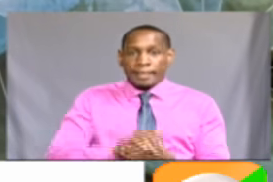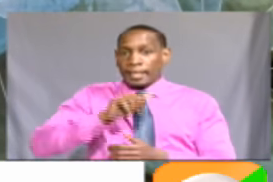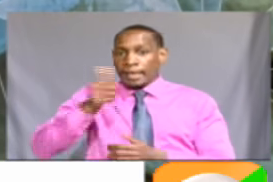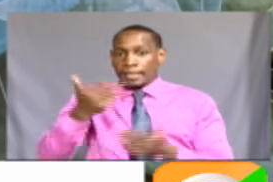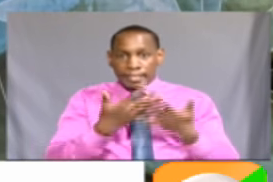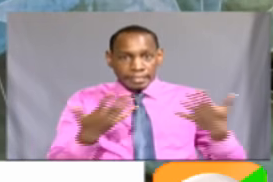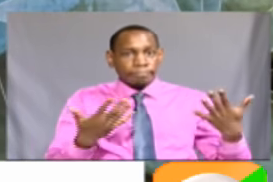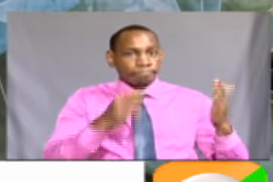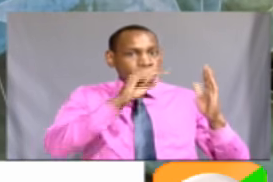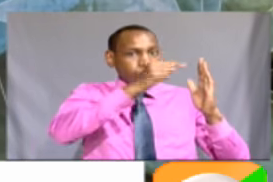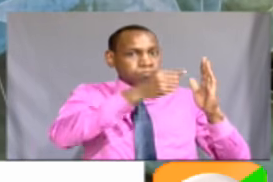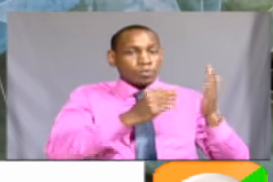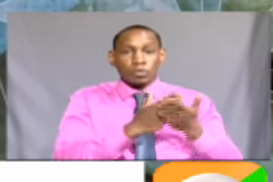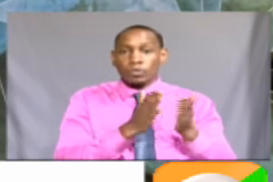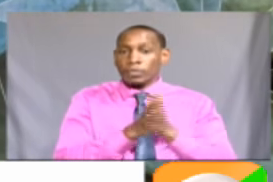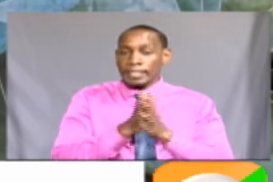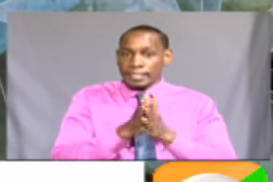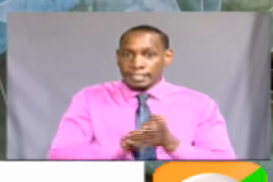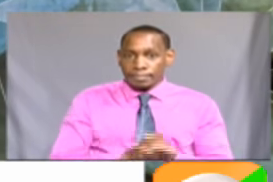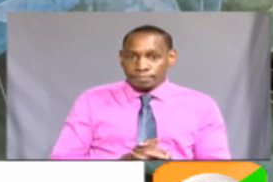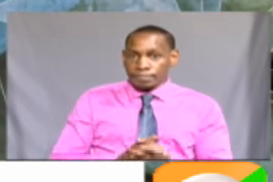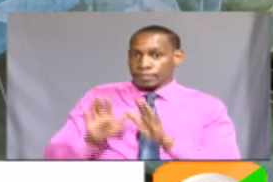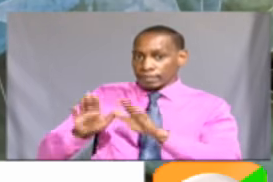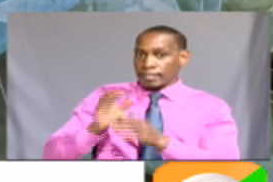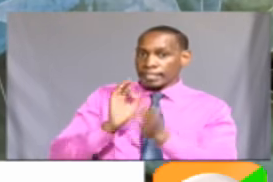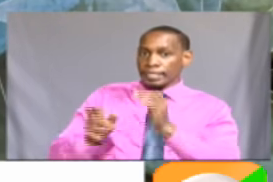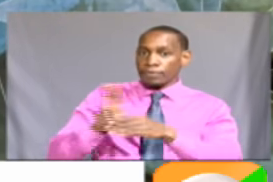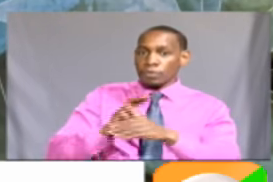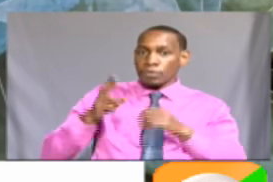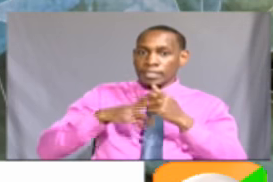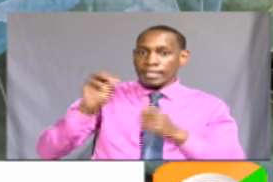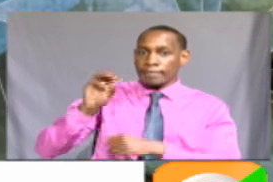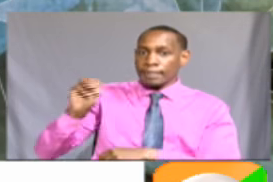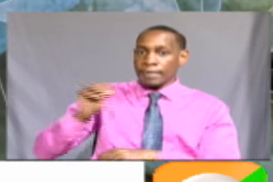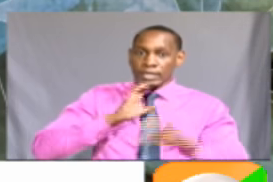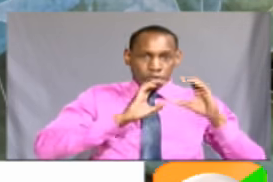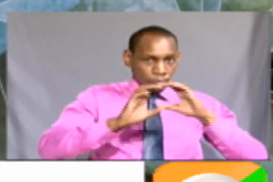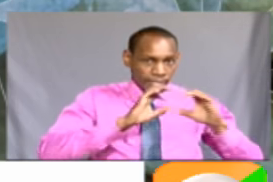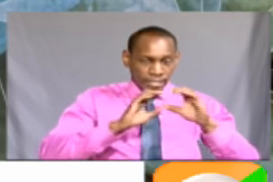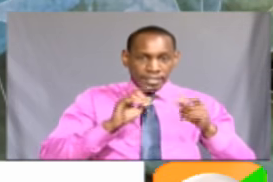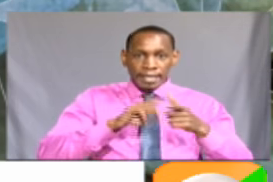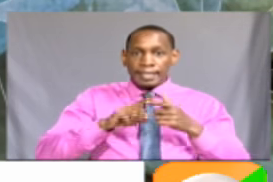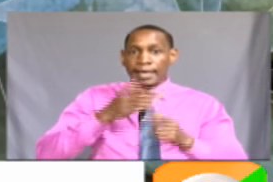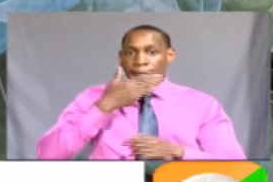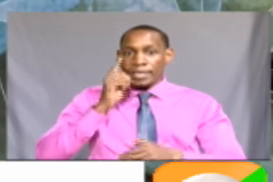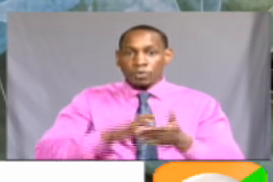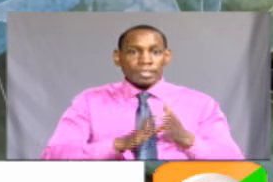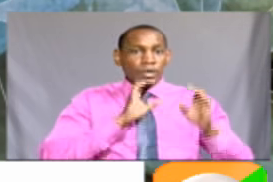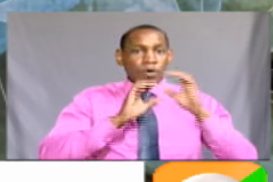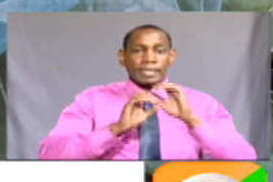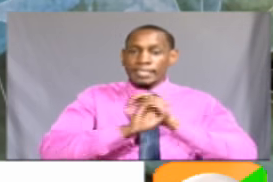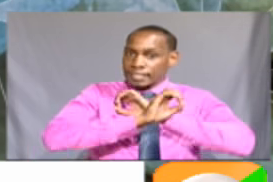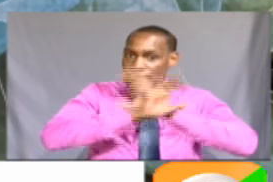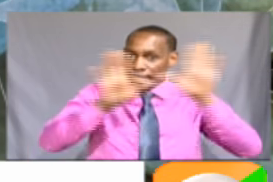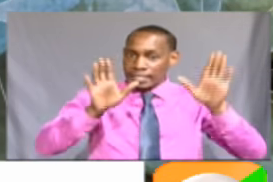that that are interesting. Sorry, in the statement. If they're spending 70 yes. million on yeah. communications, yeah. then they had better communicate